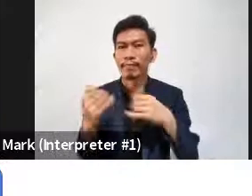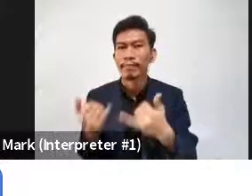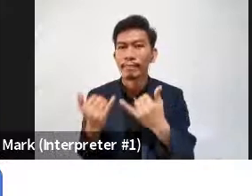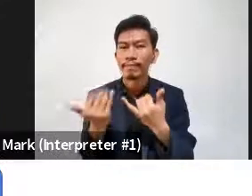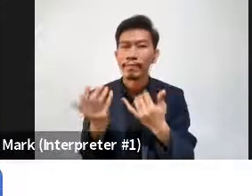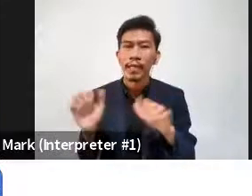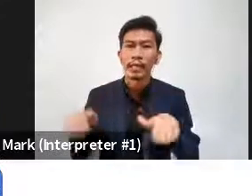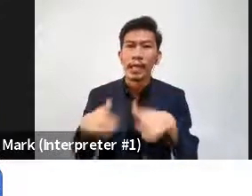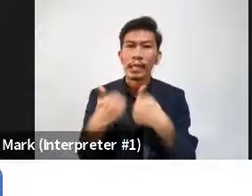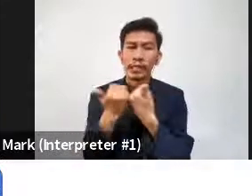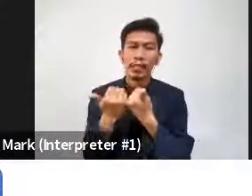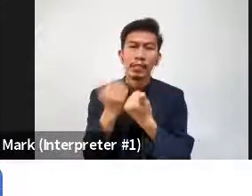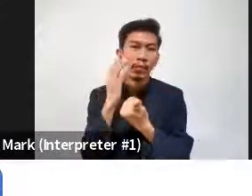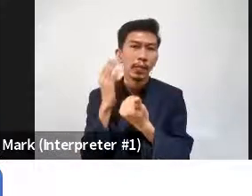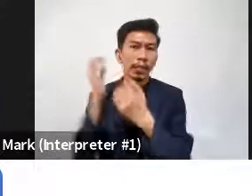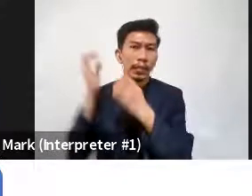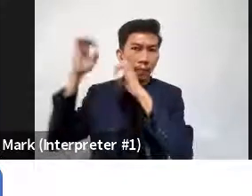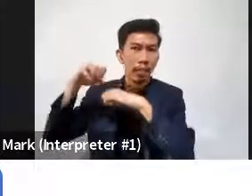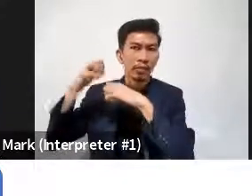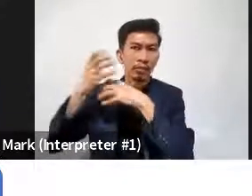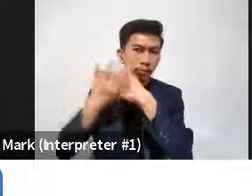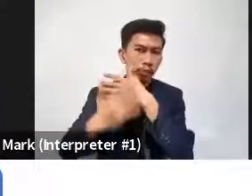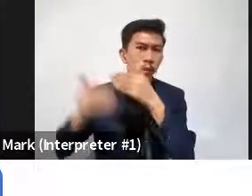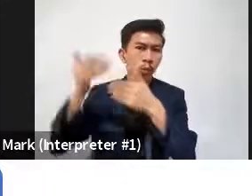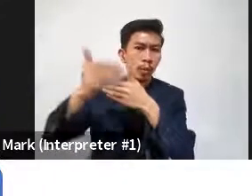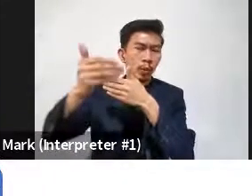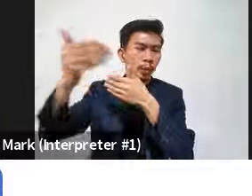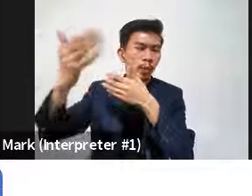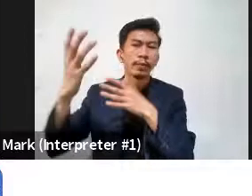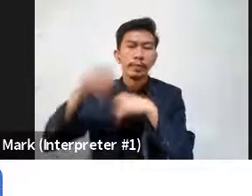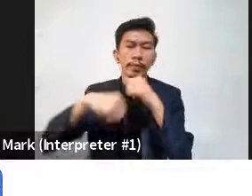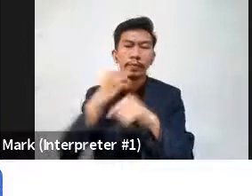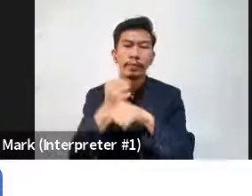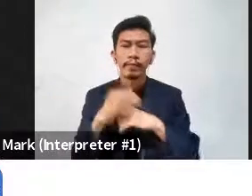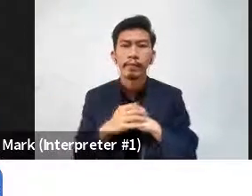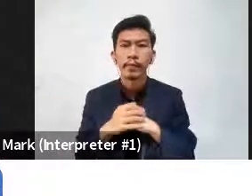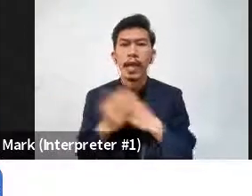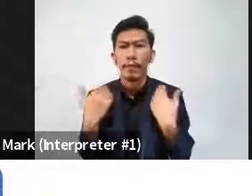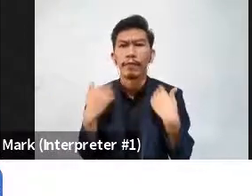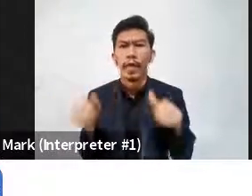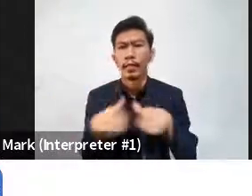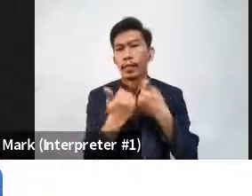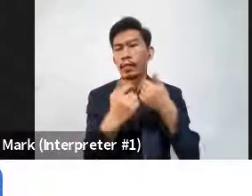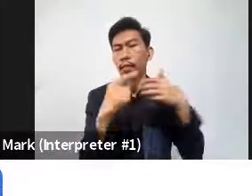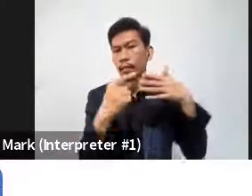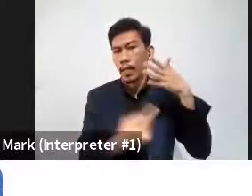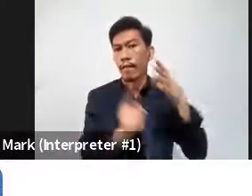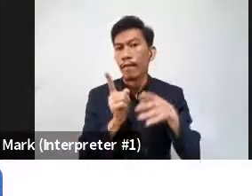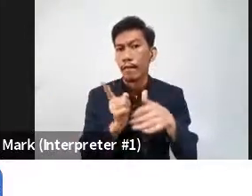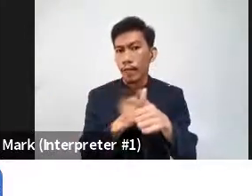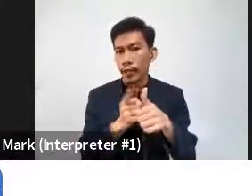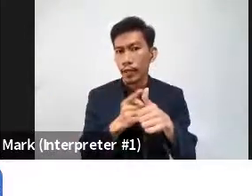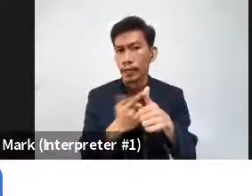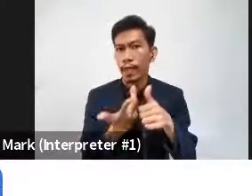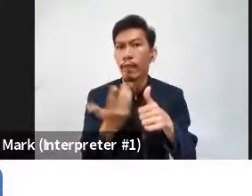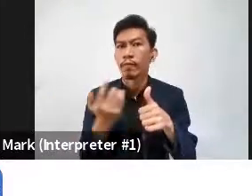that we are expecting in the next few years, right? So there are challenges, right? So number one, there will be deep